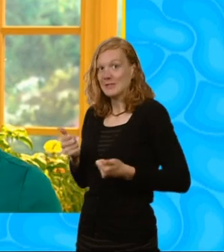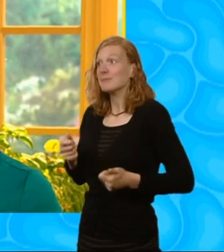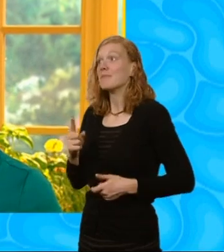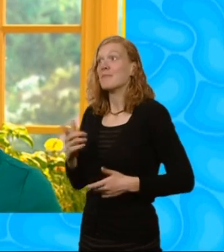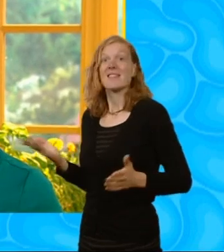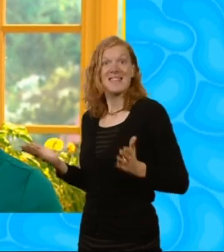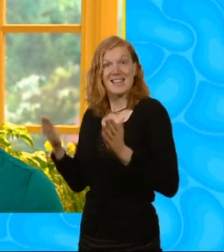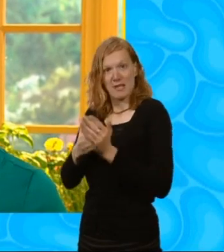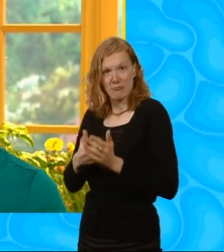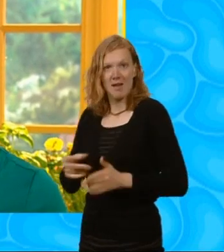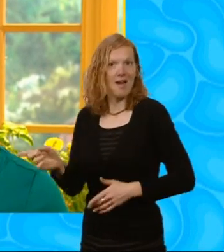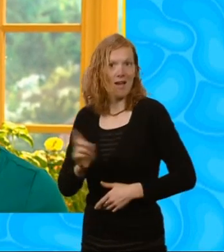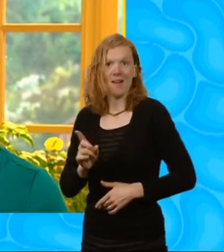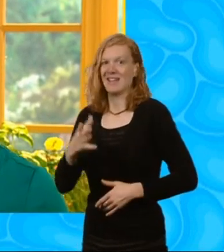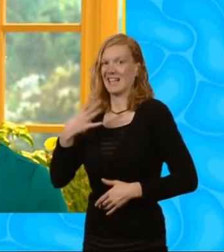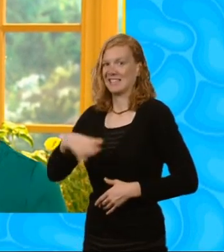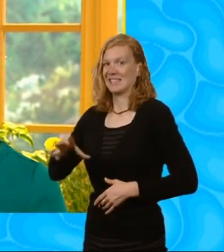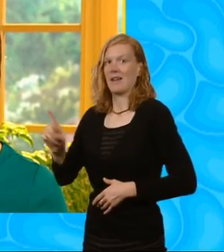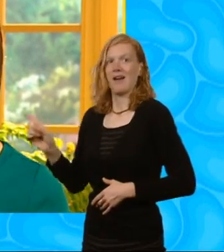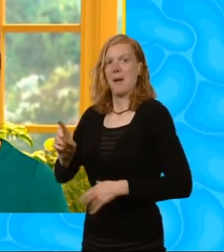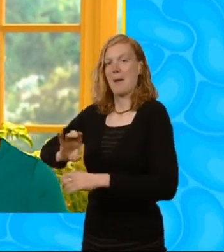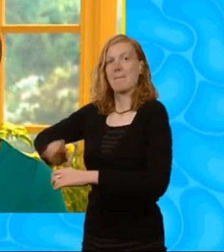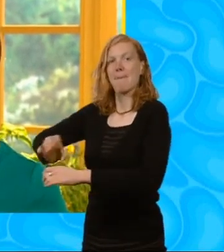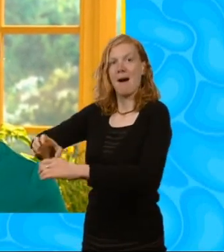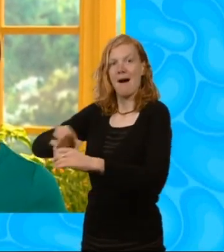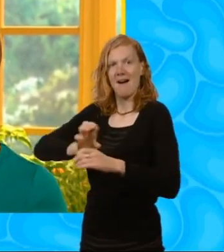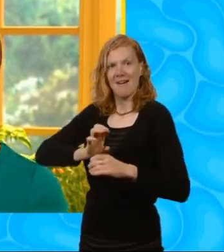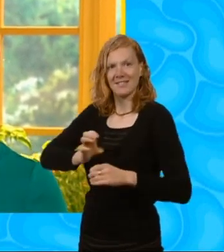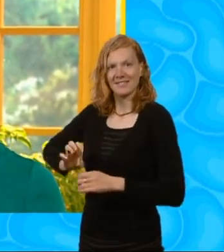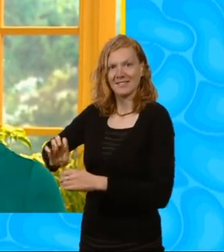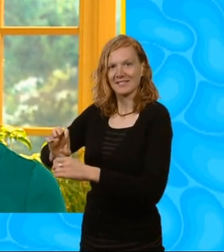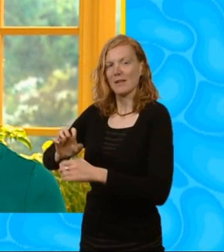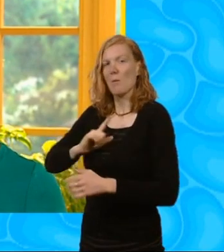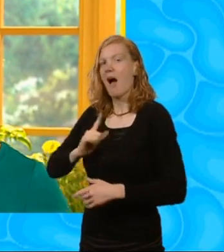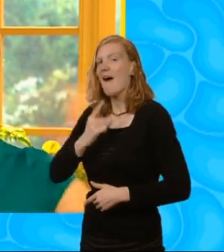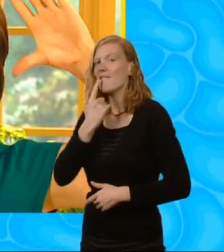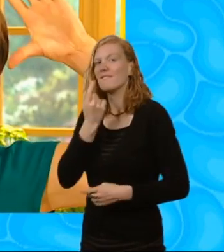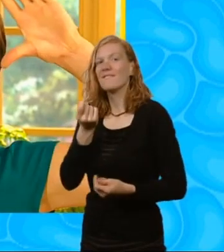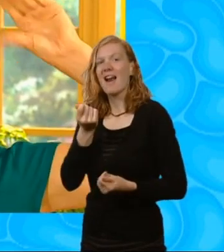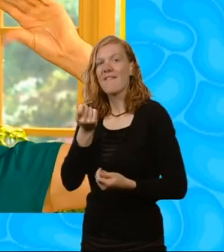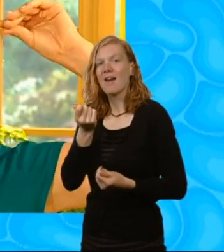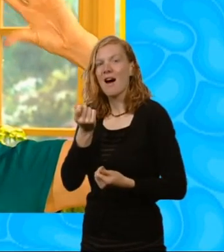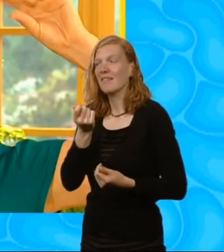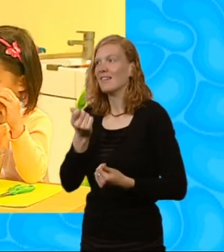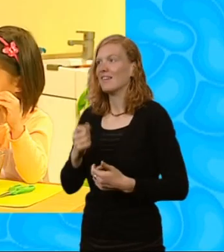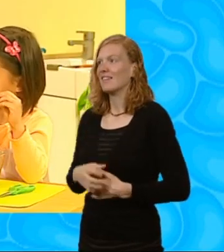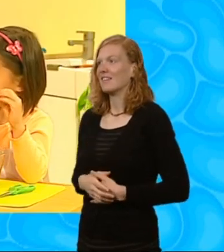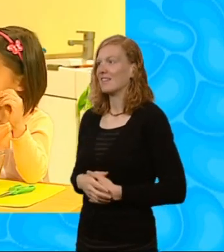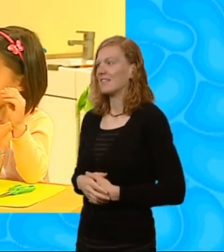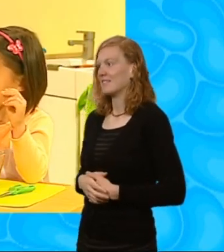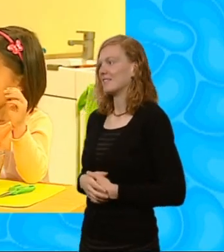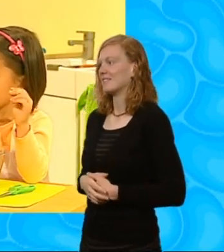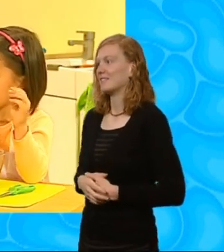need to add a pinch of pepper to add lots of flavour to our cheesy chicken. Can you get your pinchy fingers out? Pinch, pinch, pinch, pinch,